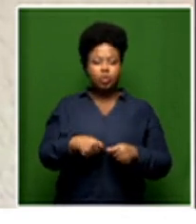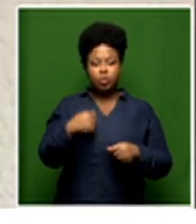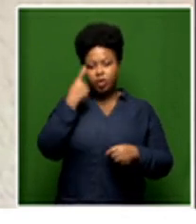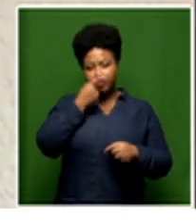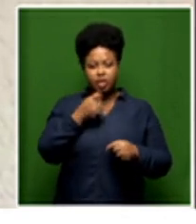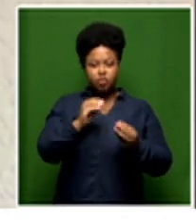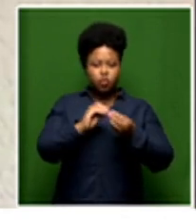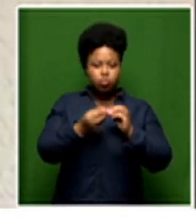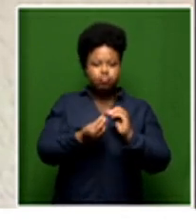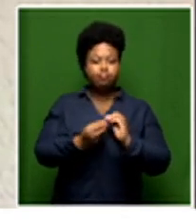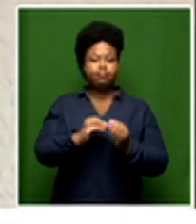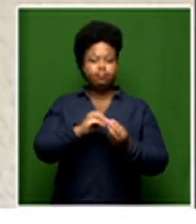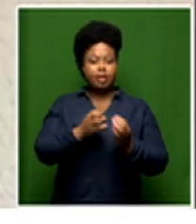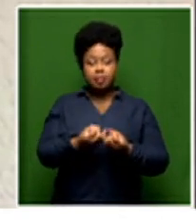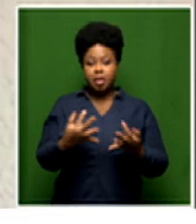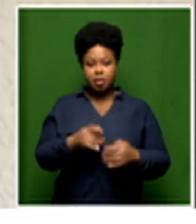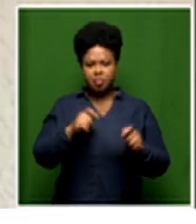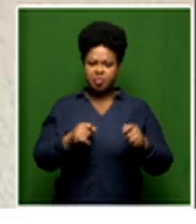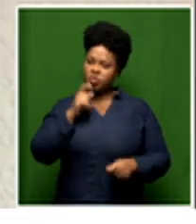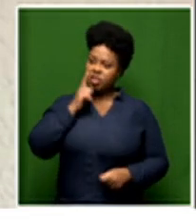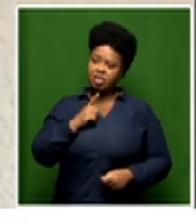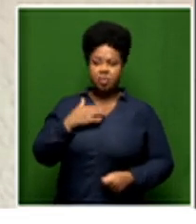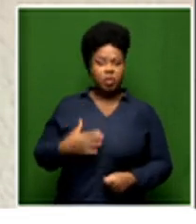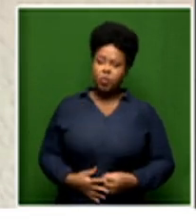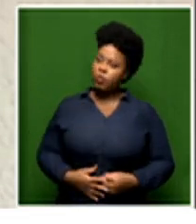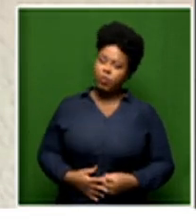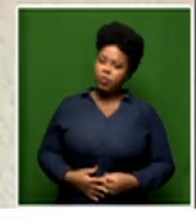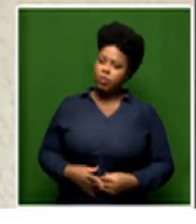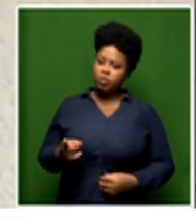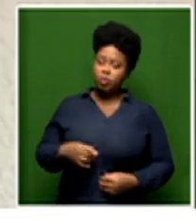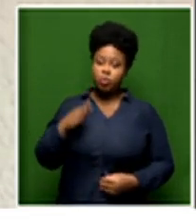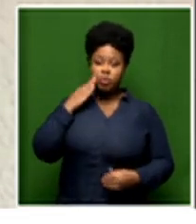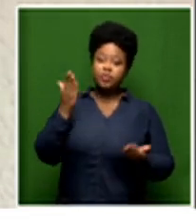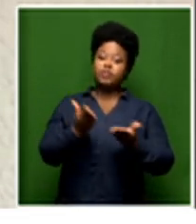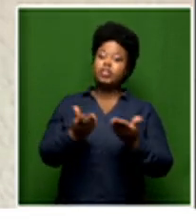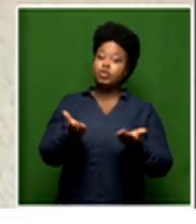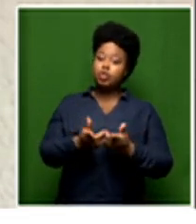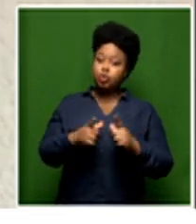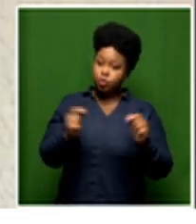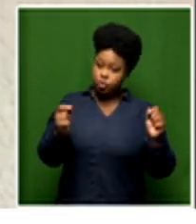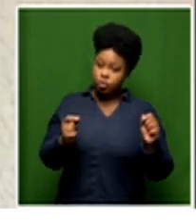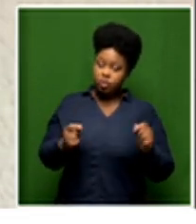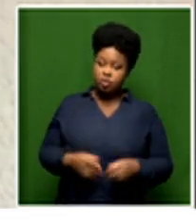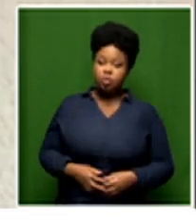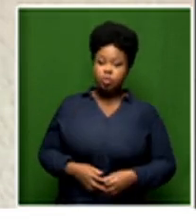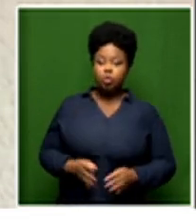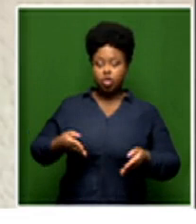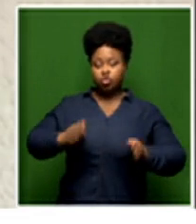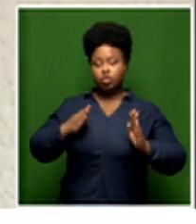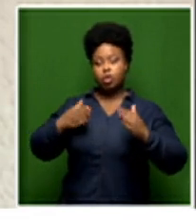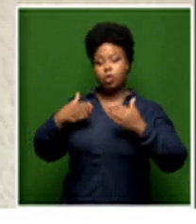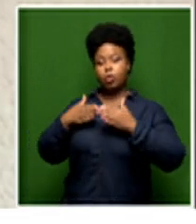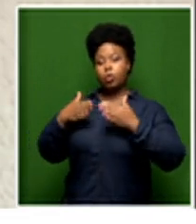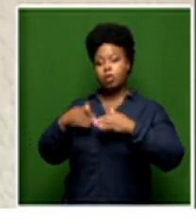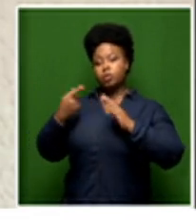sculptures. And many people used to tell me that, you know, when you finish school, you are going to stand at a street